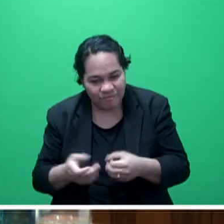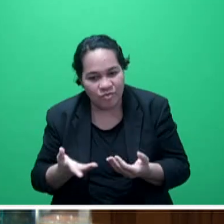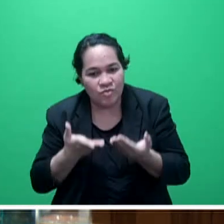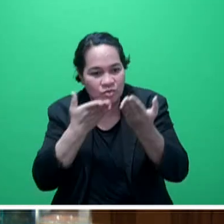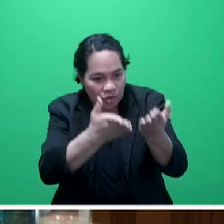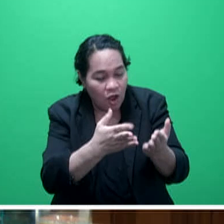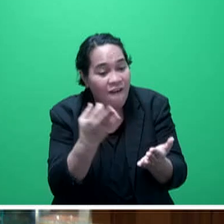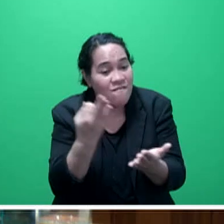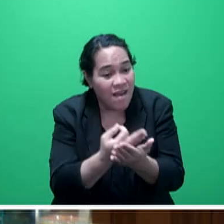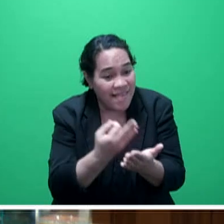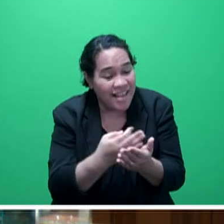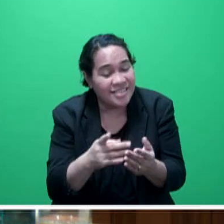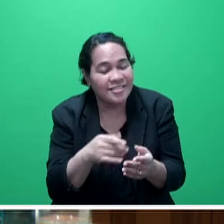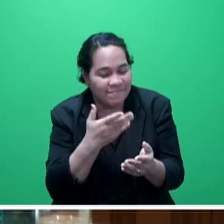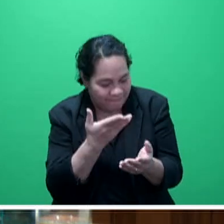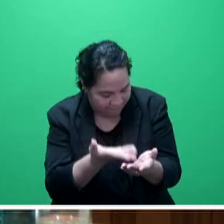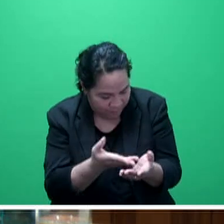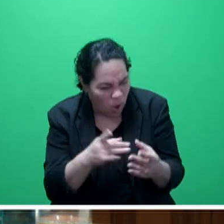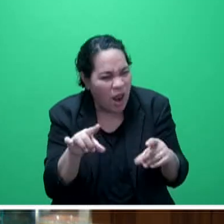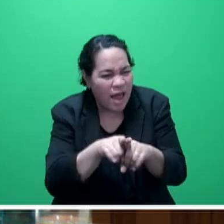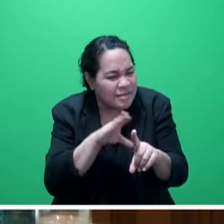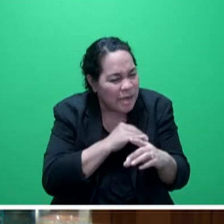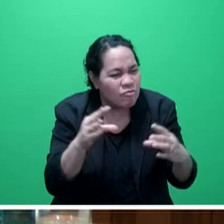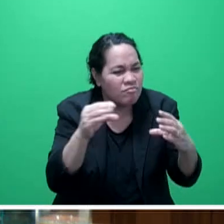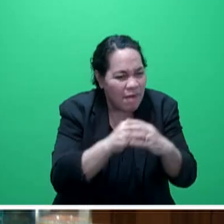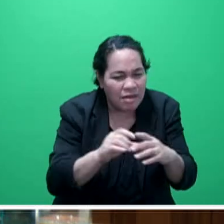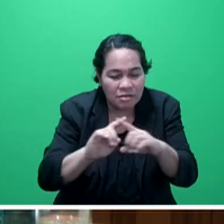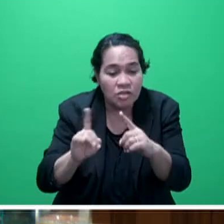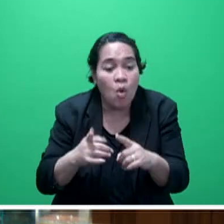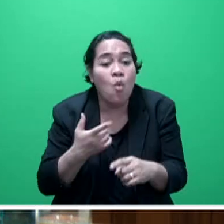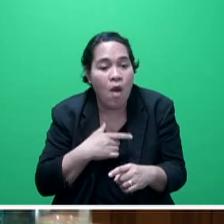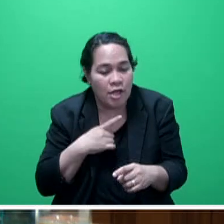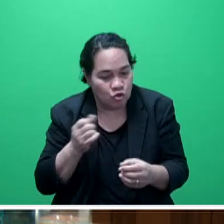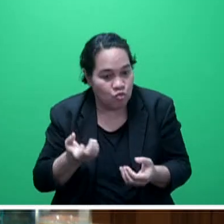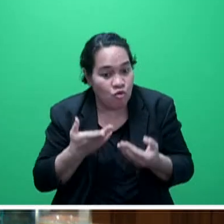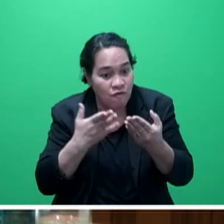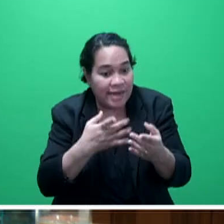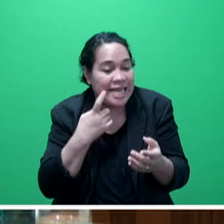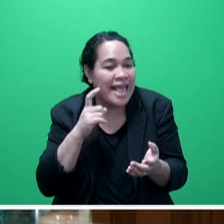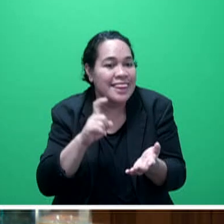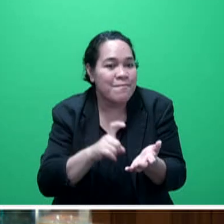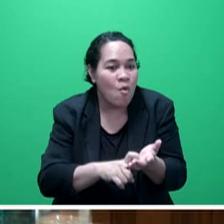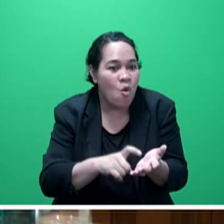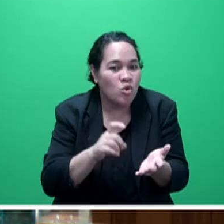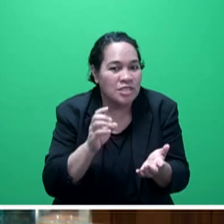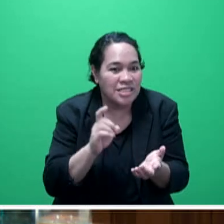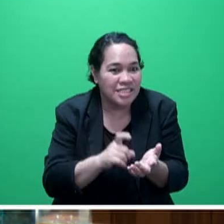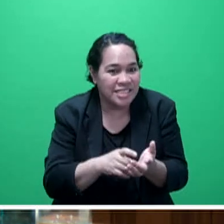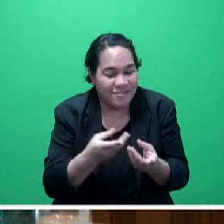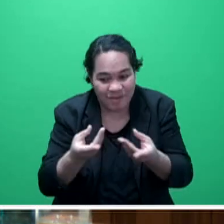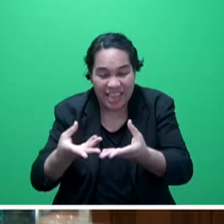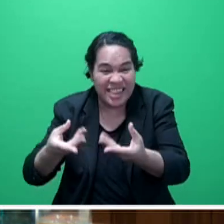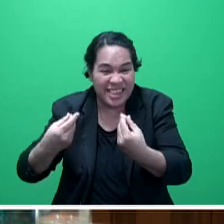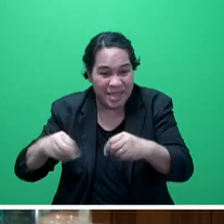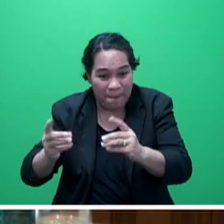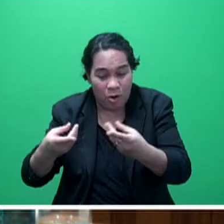The intent of this program is to provide this grant as a deposit to the first home,